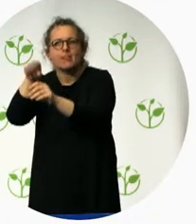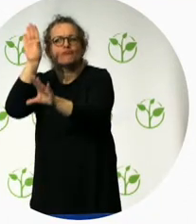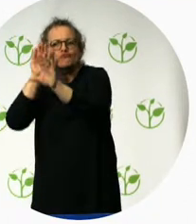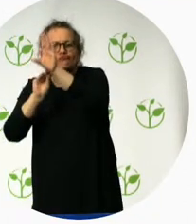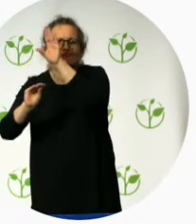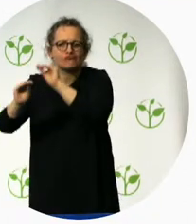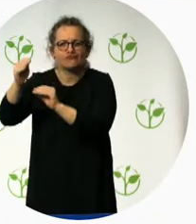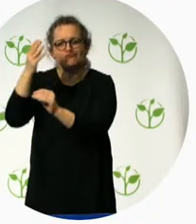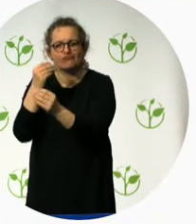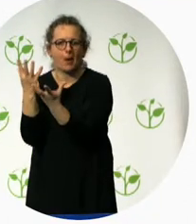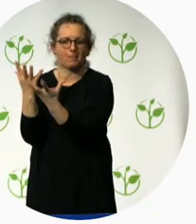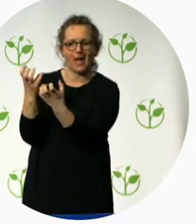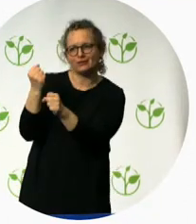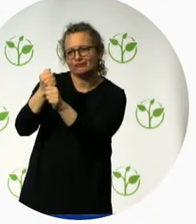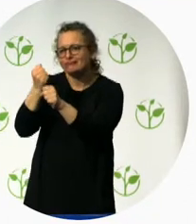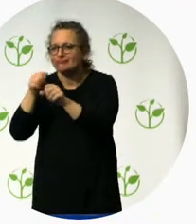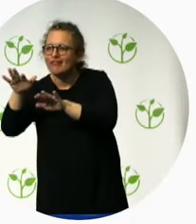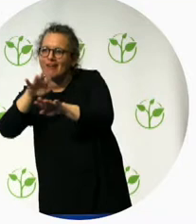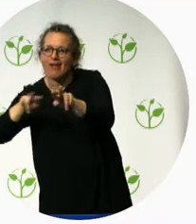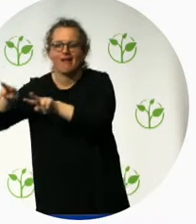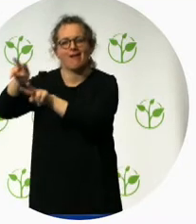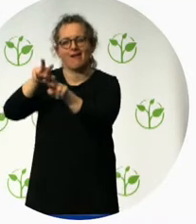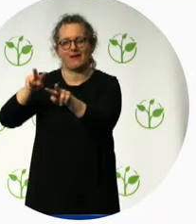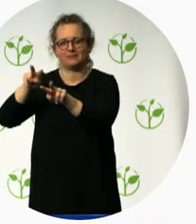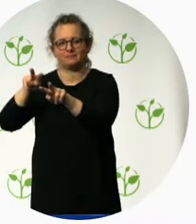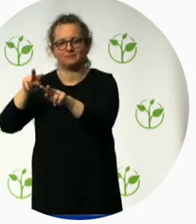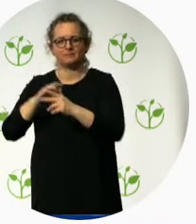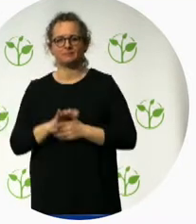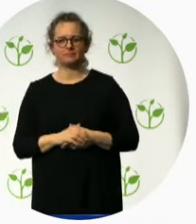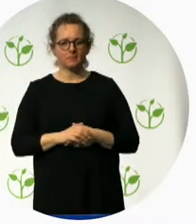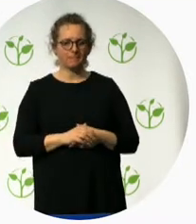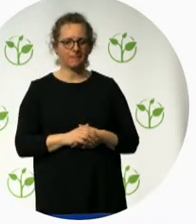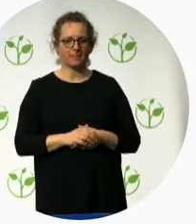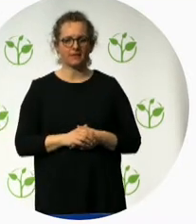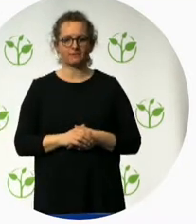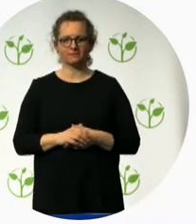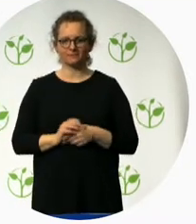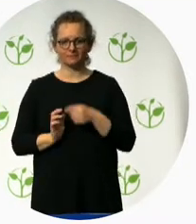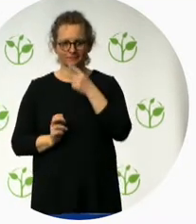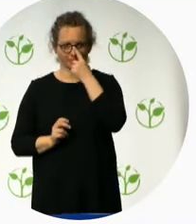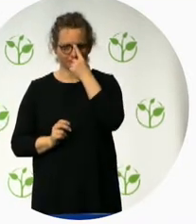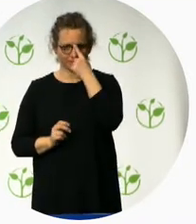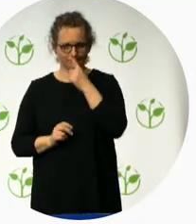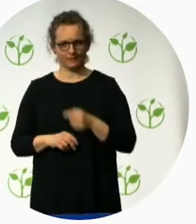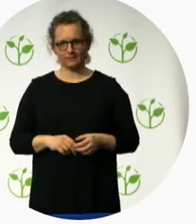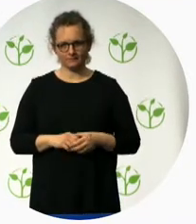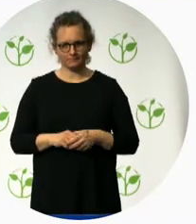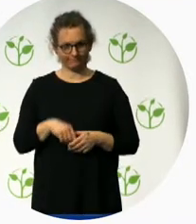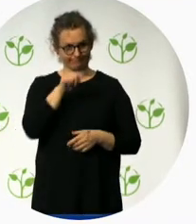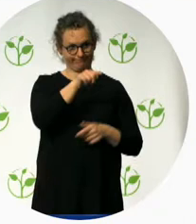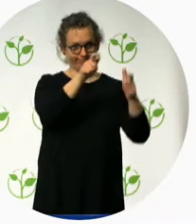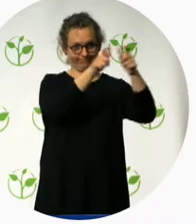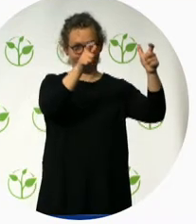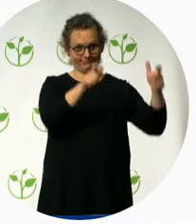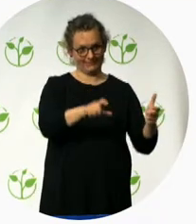accessible for person with deaf person people, we provide training on sign language, and